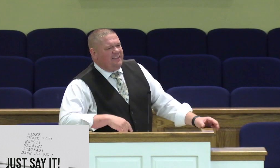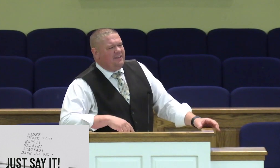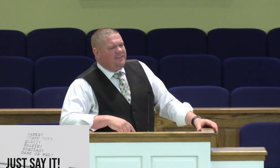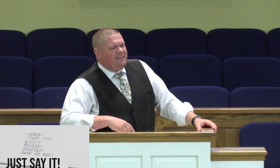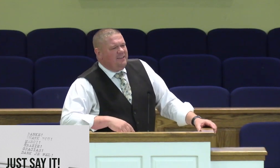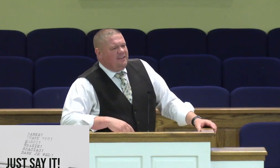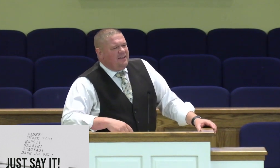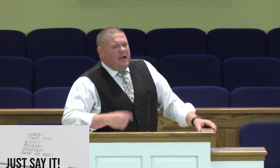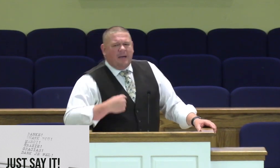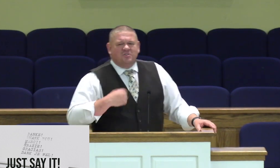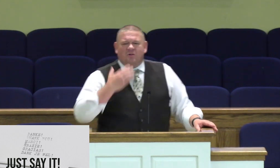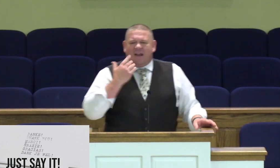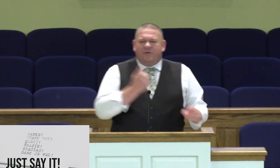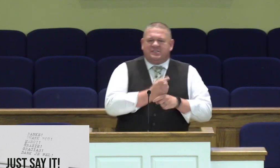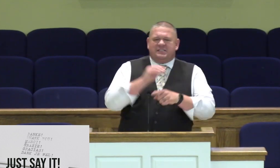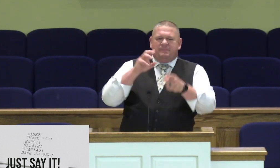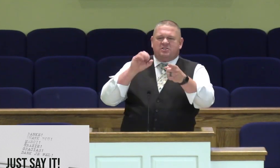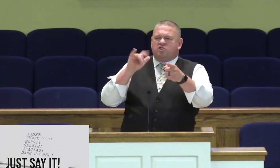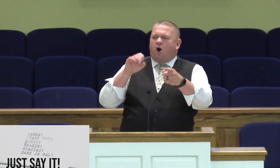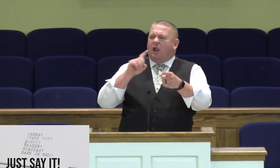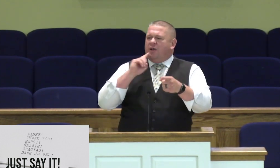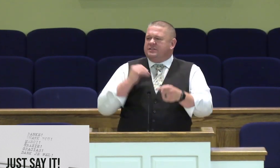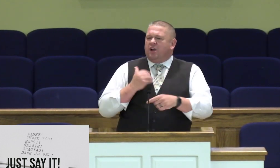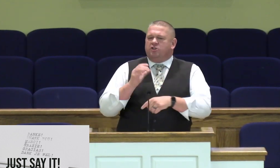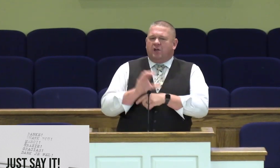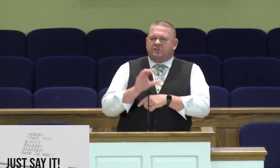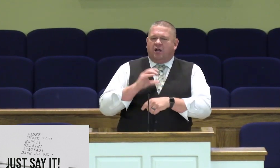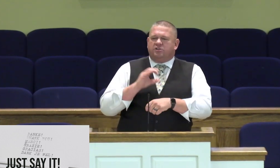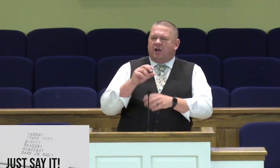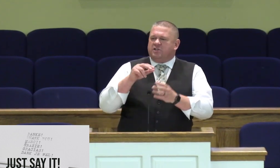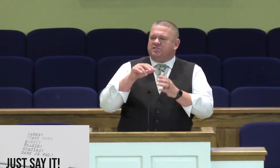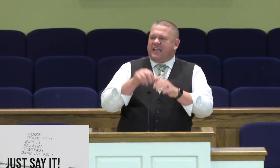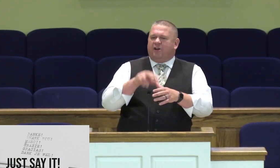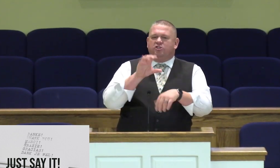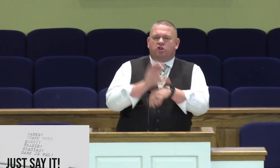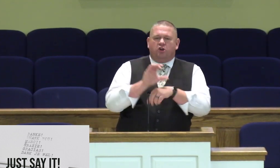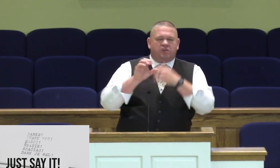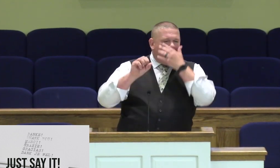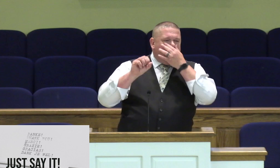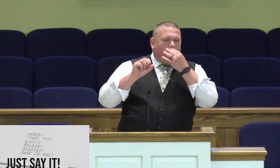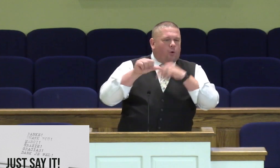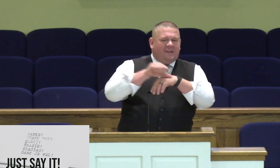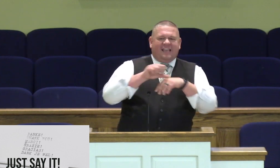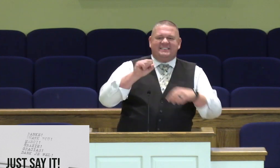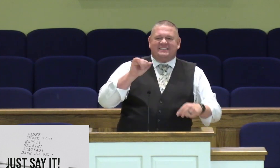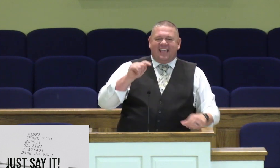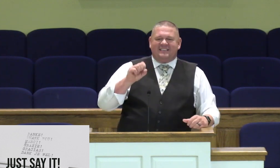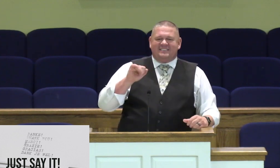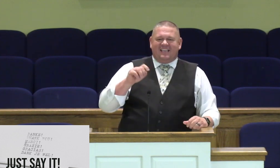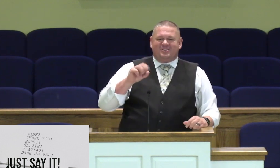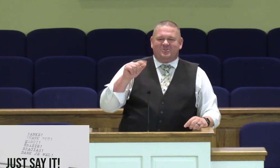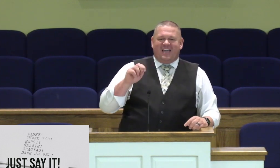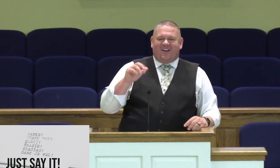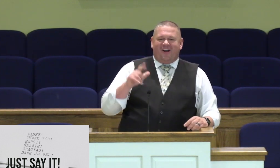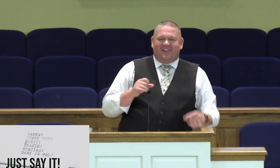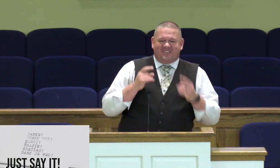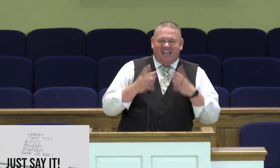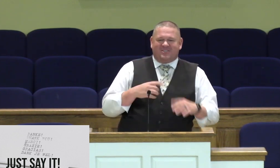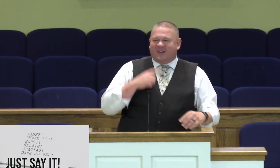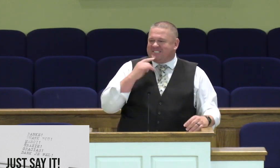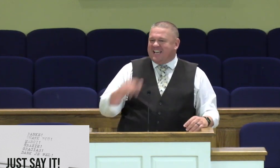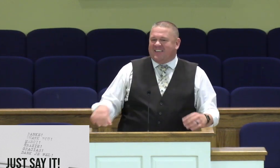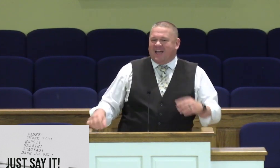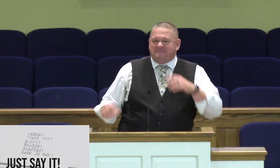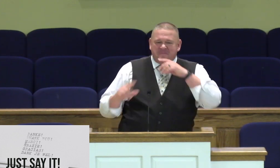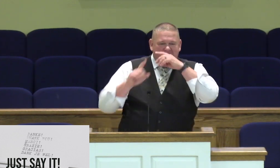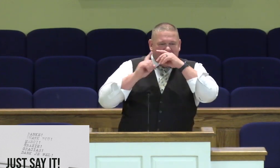today. I'm so glad. I always tease that Mrs. Carlisle is our standard church ordained saint, Saint Suzanne Carlisle. She hates it